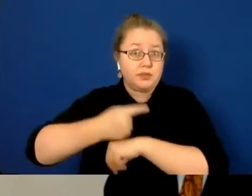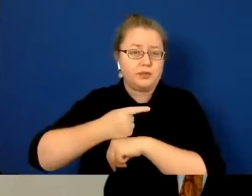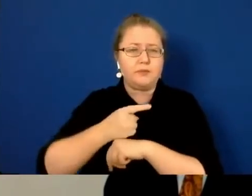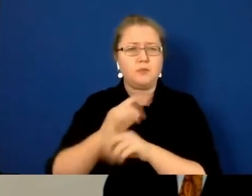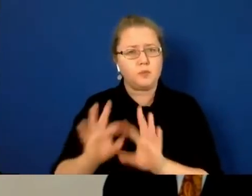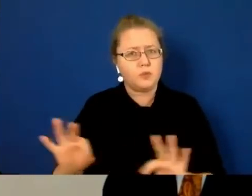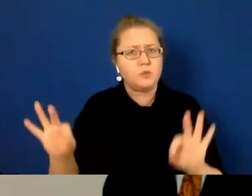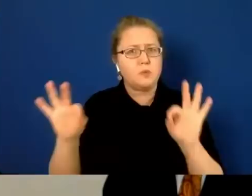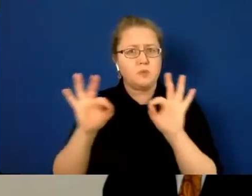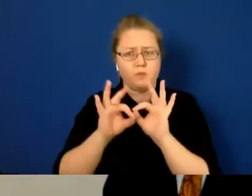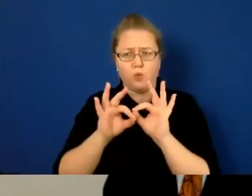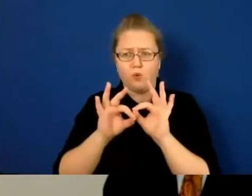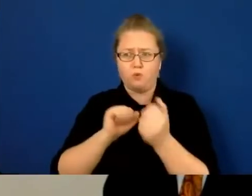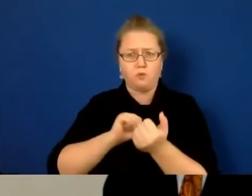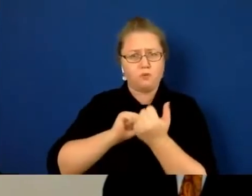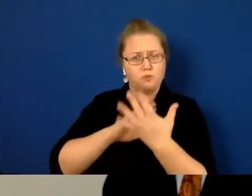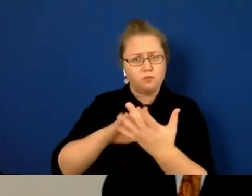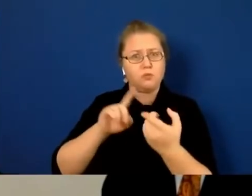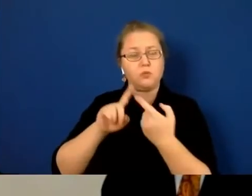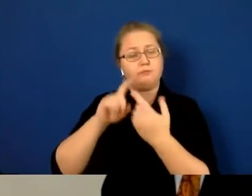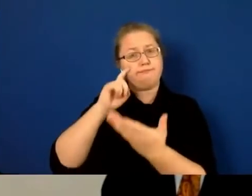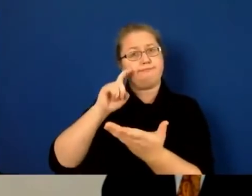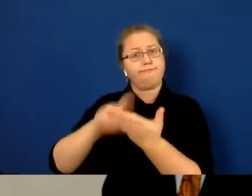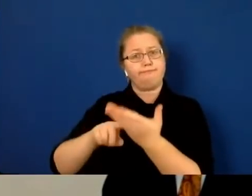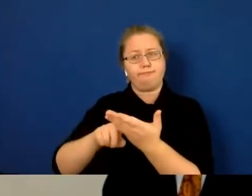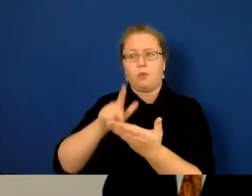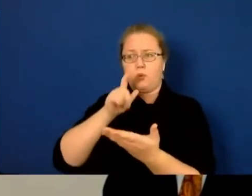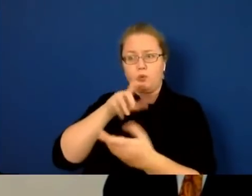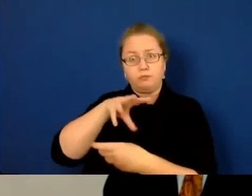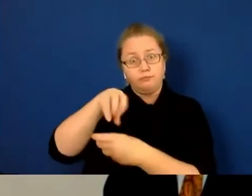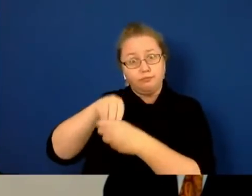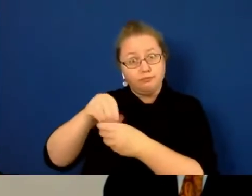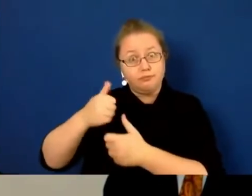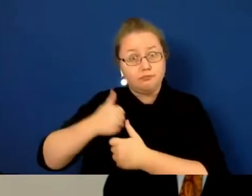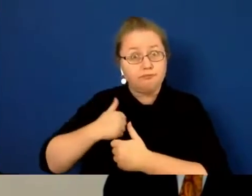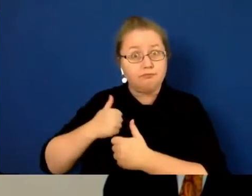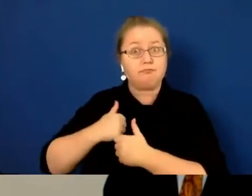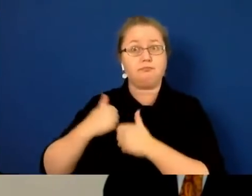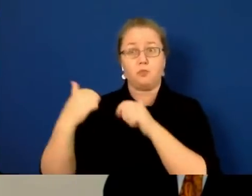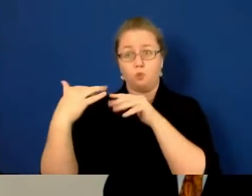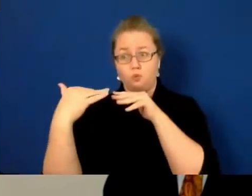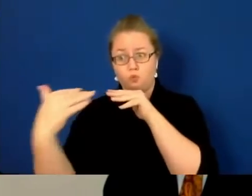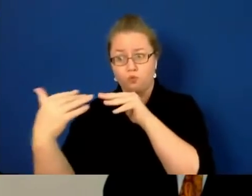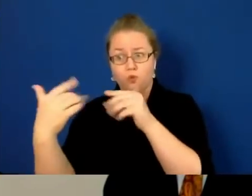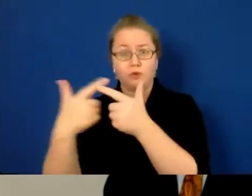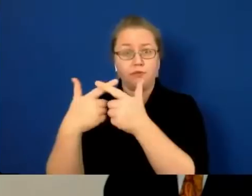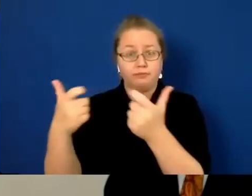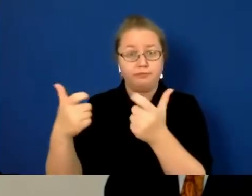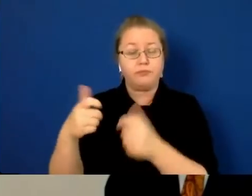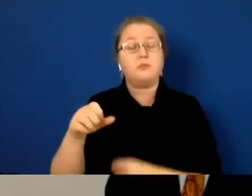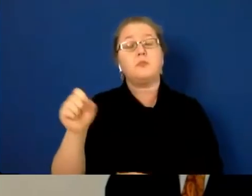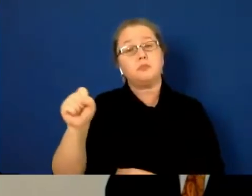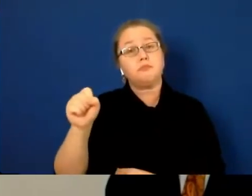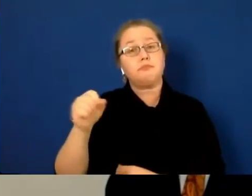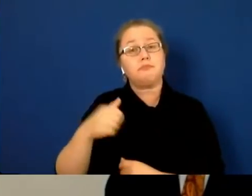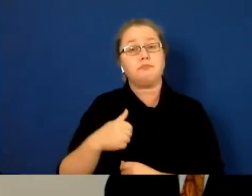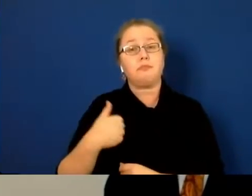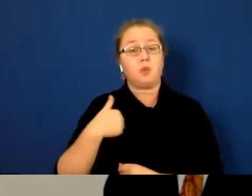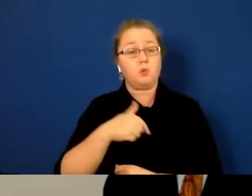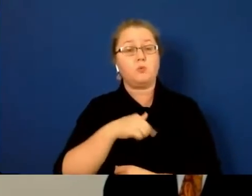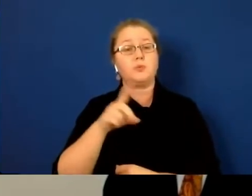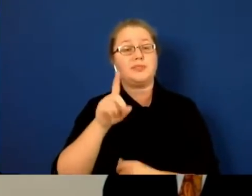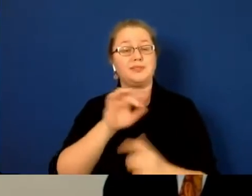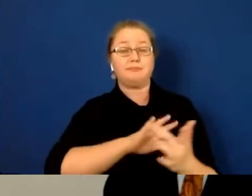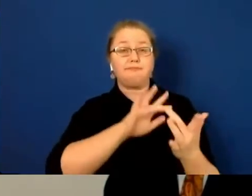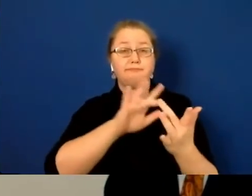do you have for those looking to honor those who have served that they shouldn't be visiting Remembrance Day events? Yes, and thank you